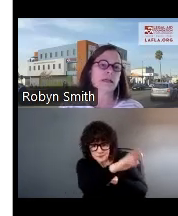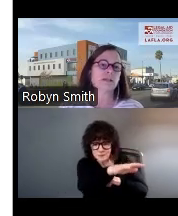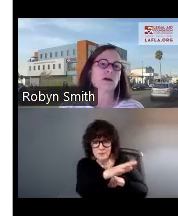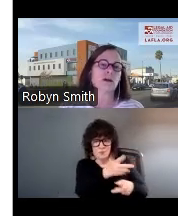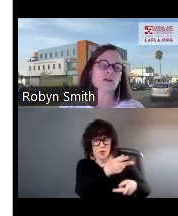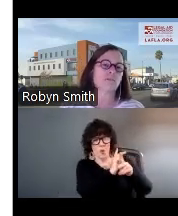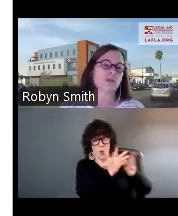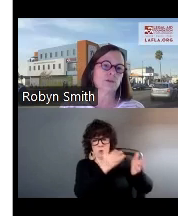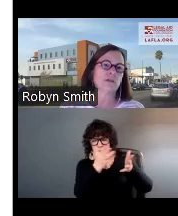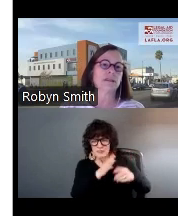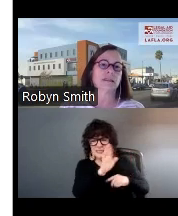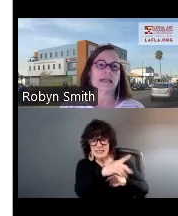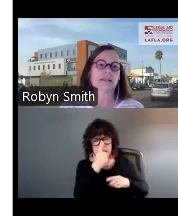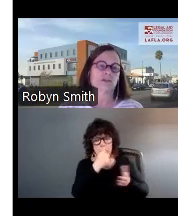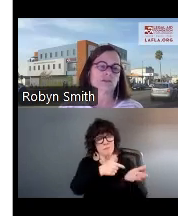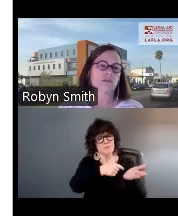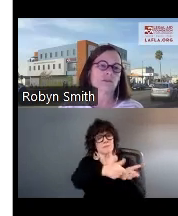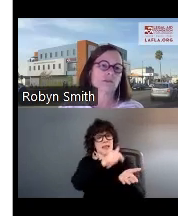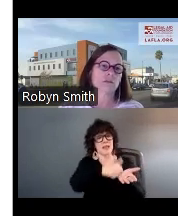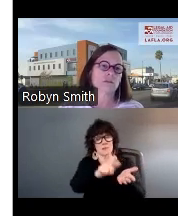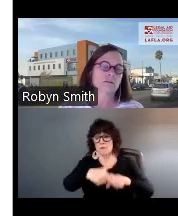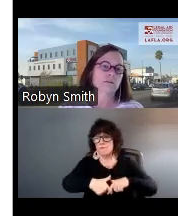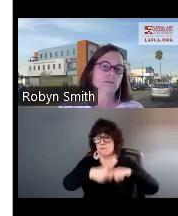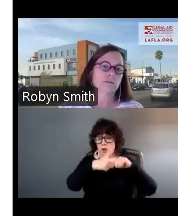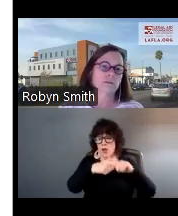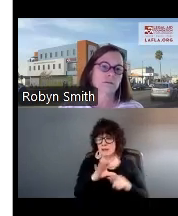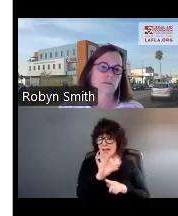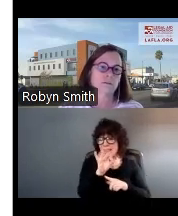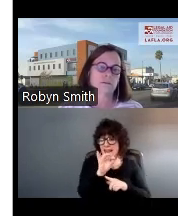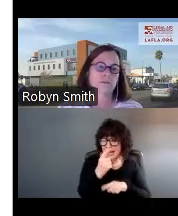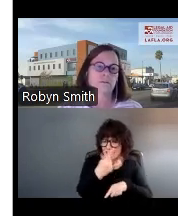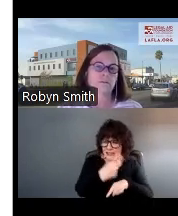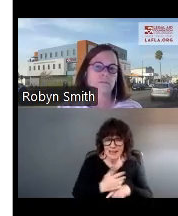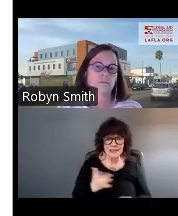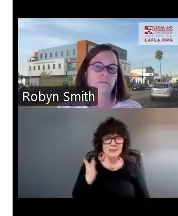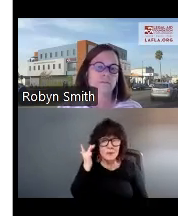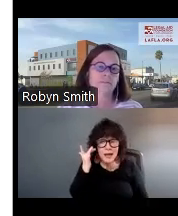experiencing financial hardship due to the disaster.